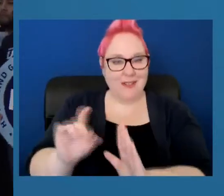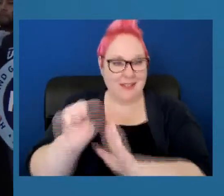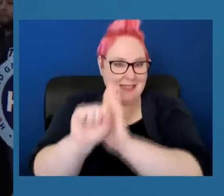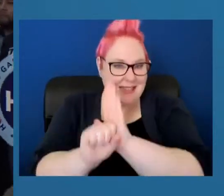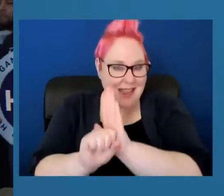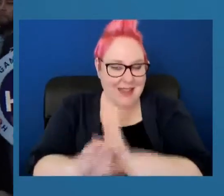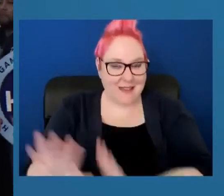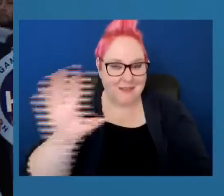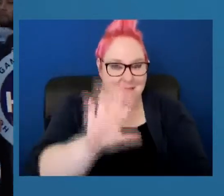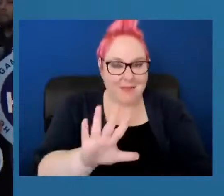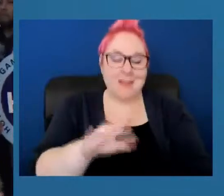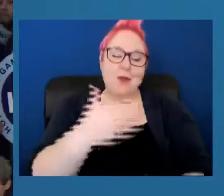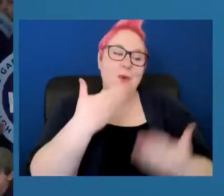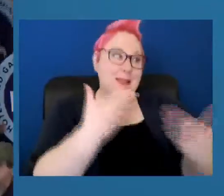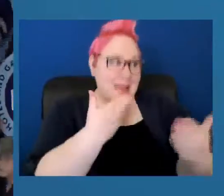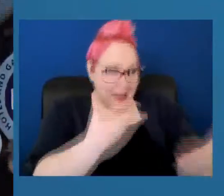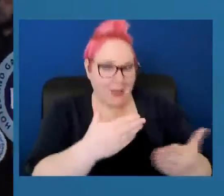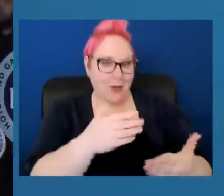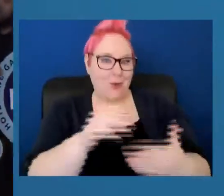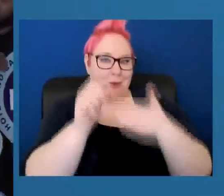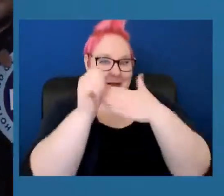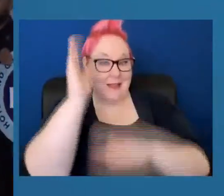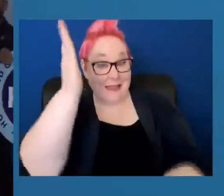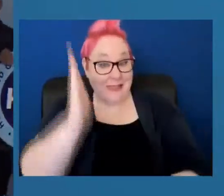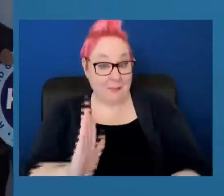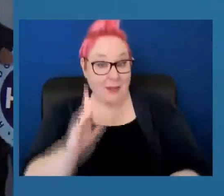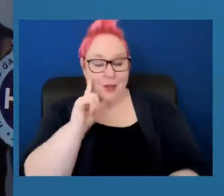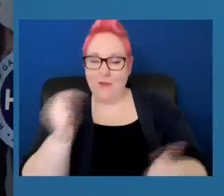you, Mr. Speaker, for everything you did.